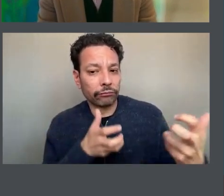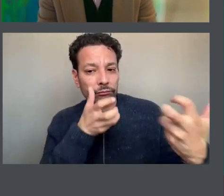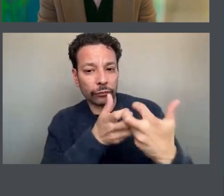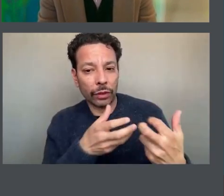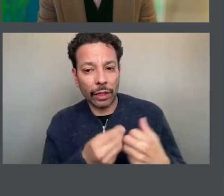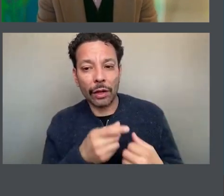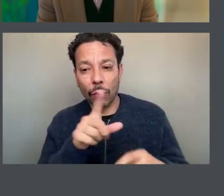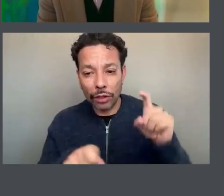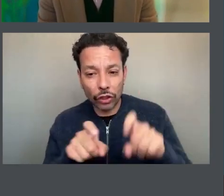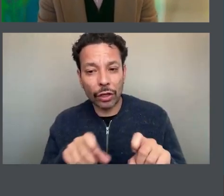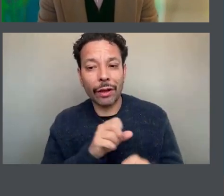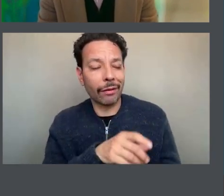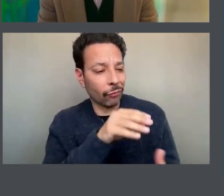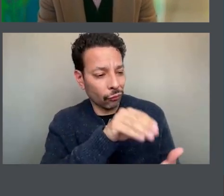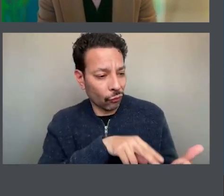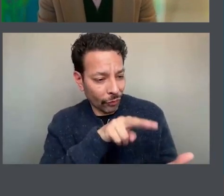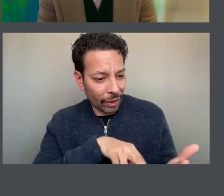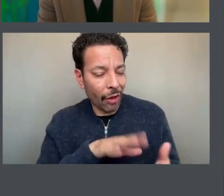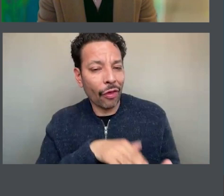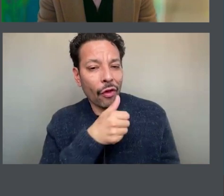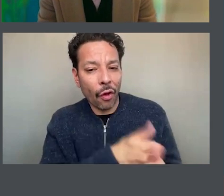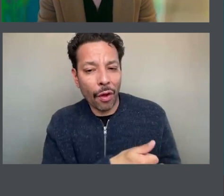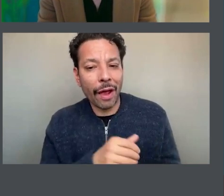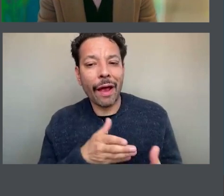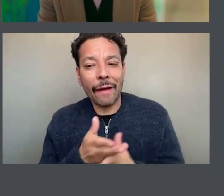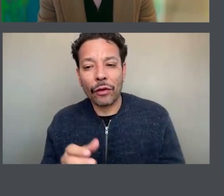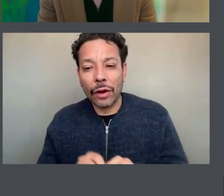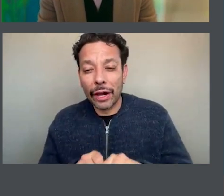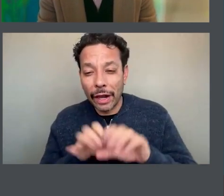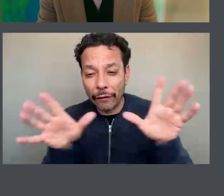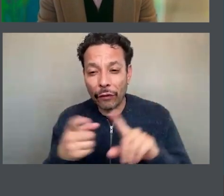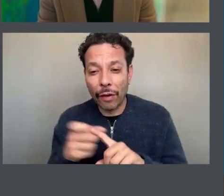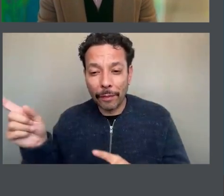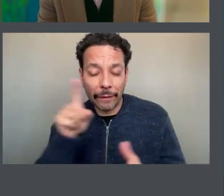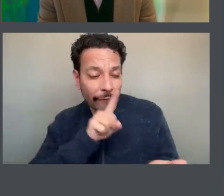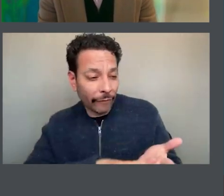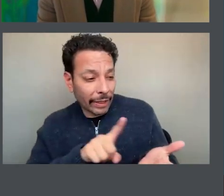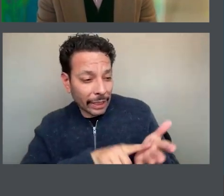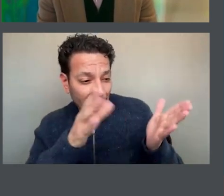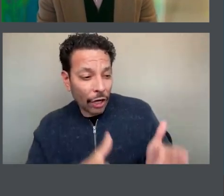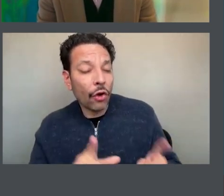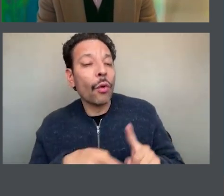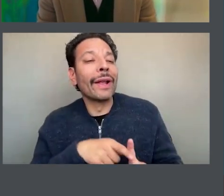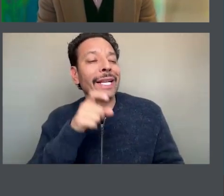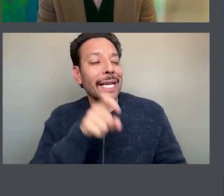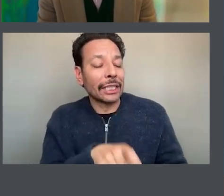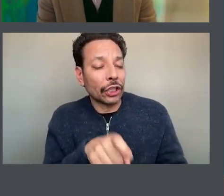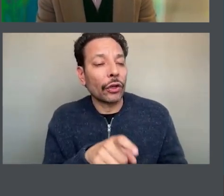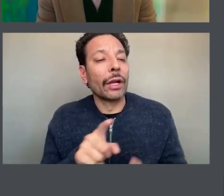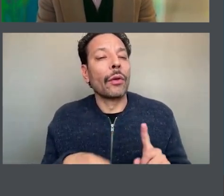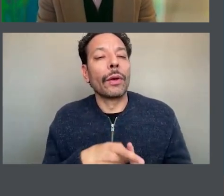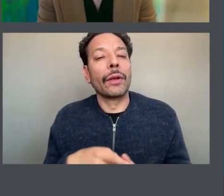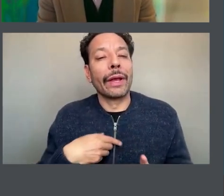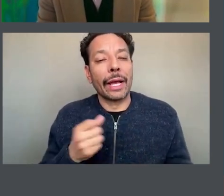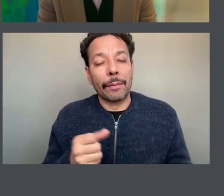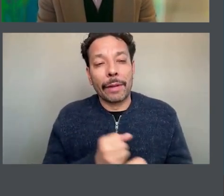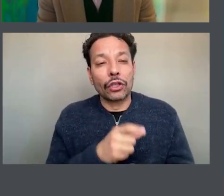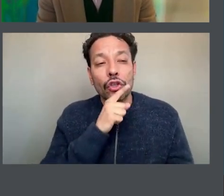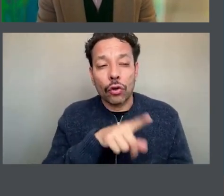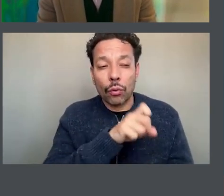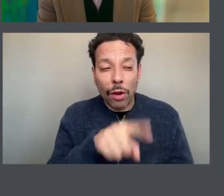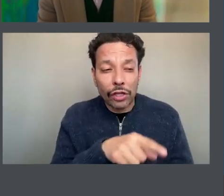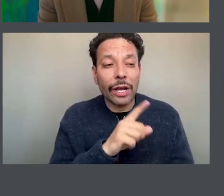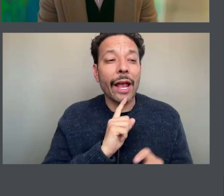that are involved on their own, and ask for clarification from the investigator only when necessary, so that we can essentially make sure